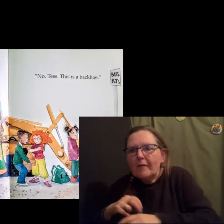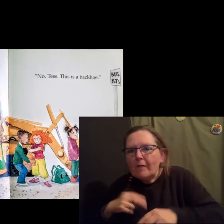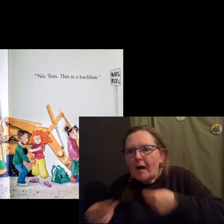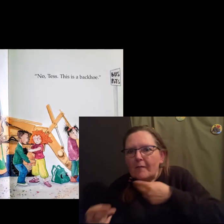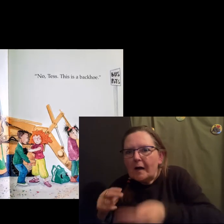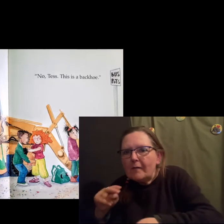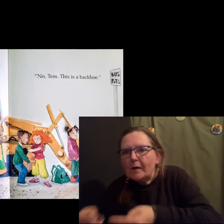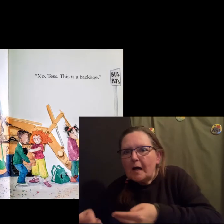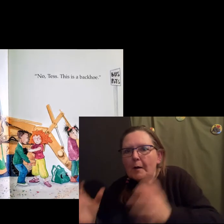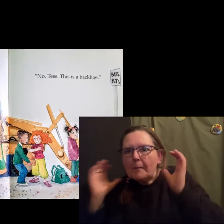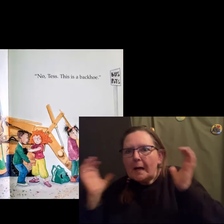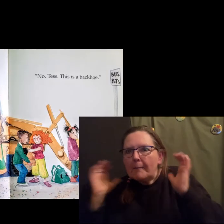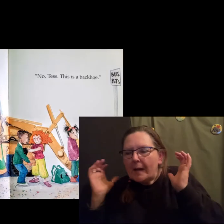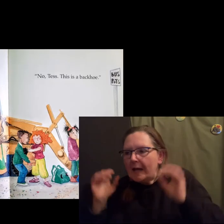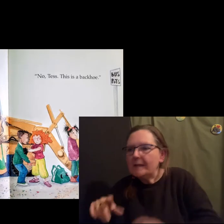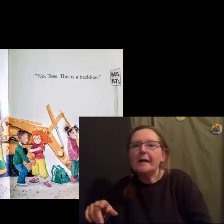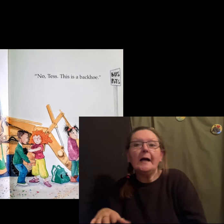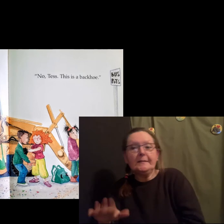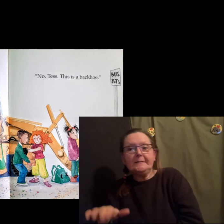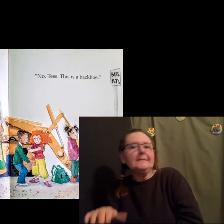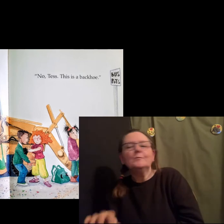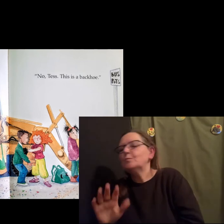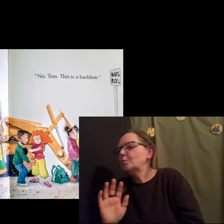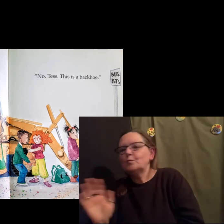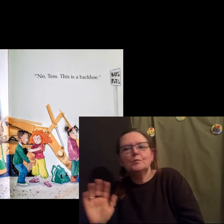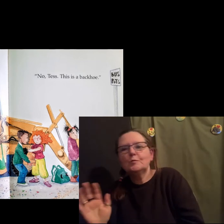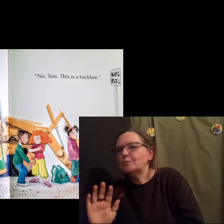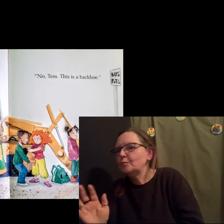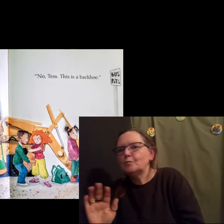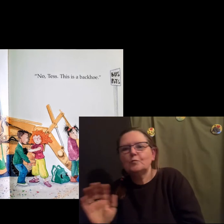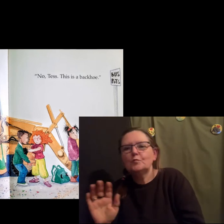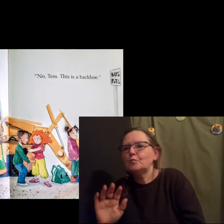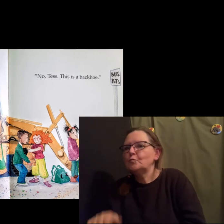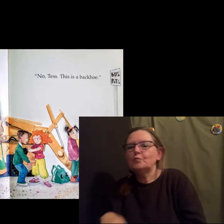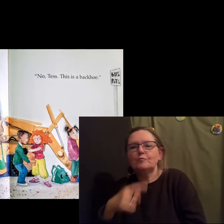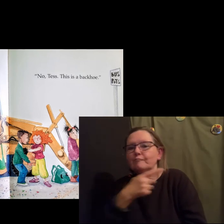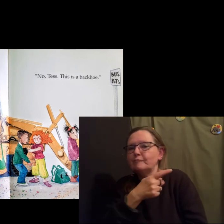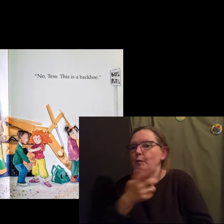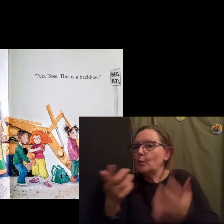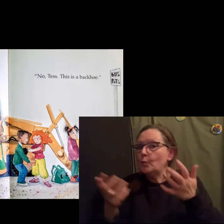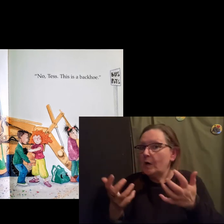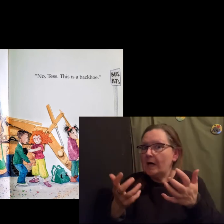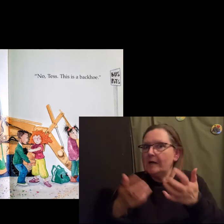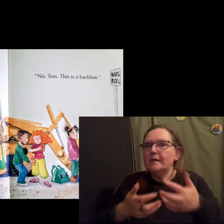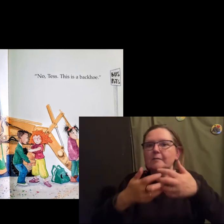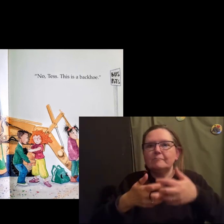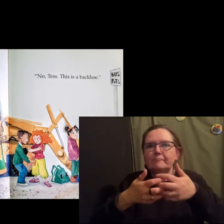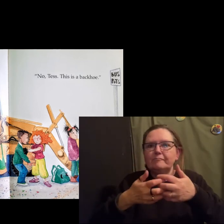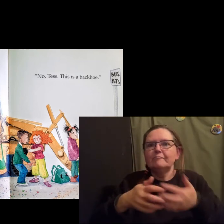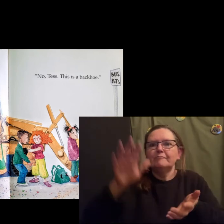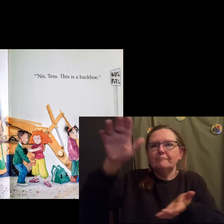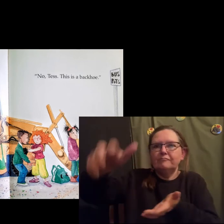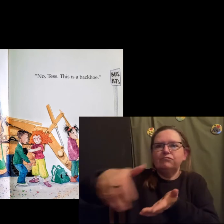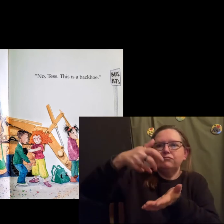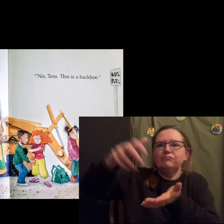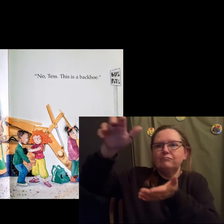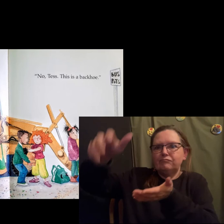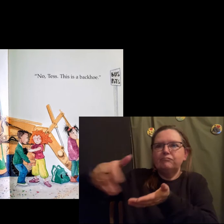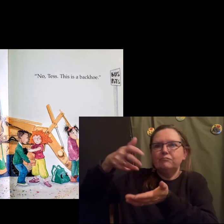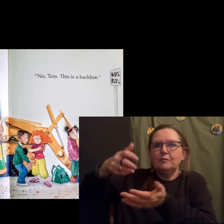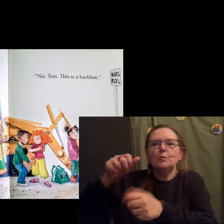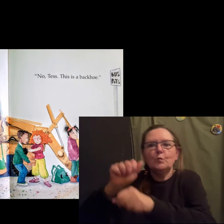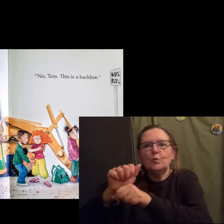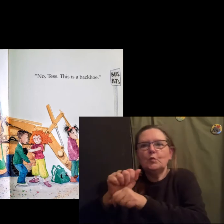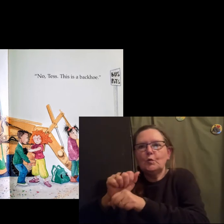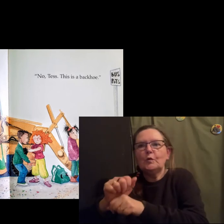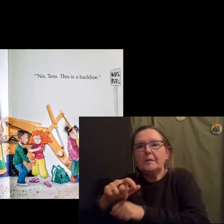No, Tess, this is a backhoe. Oh, there's definitely not room for them on that. But look